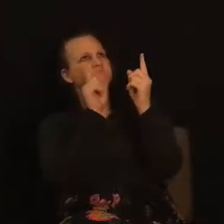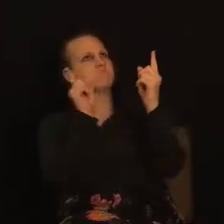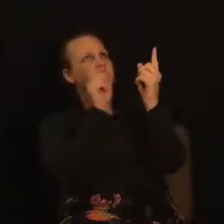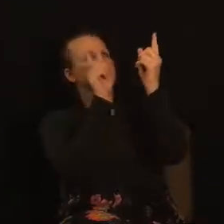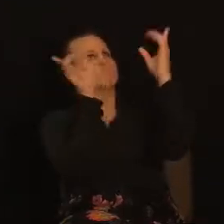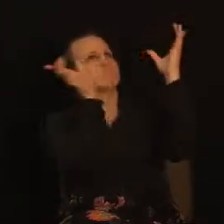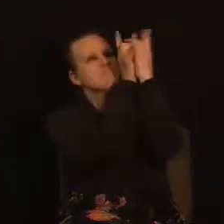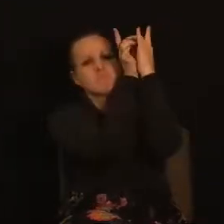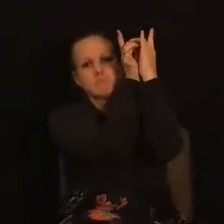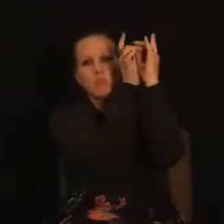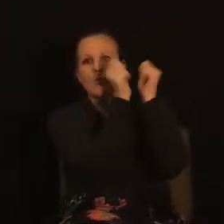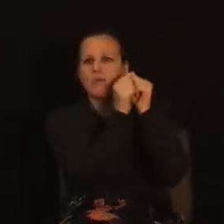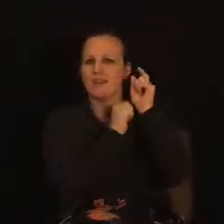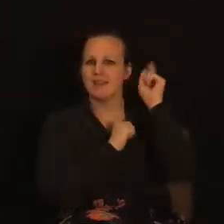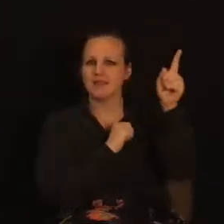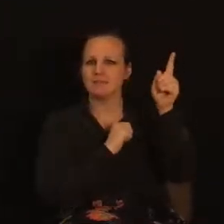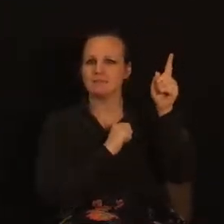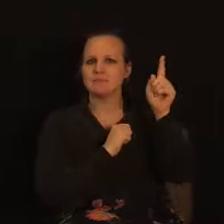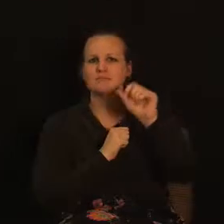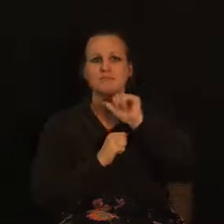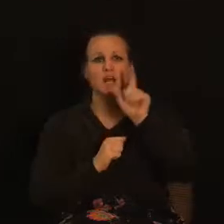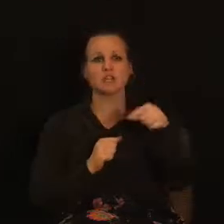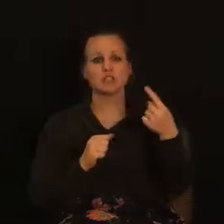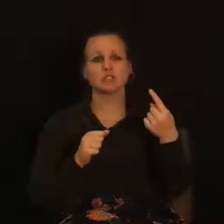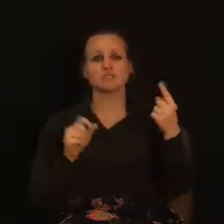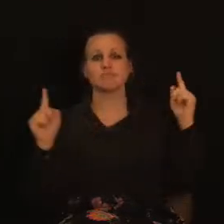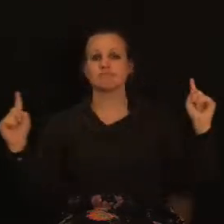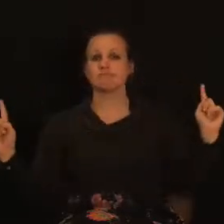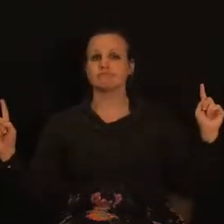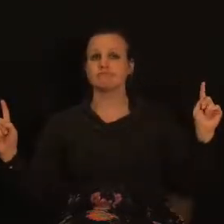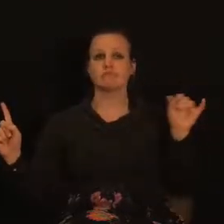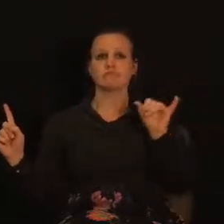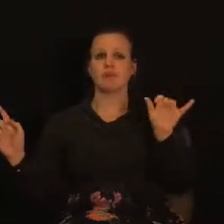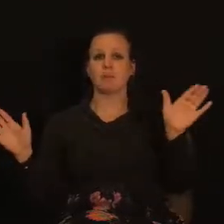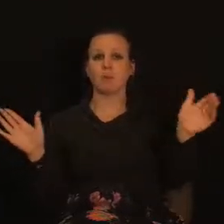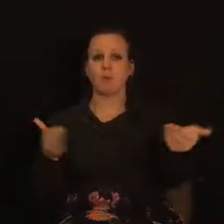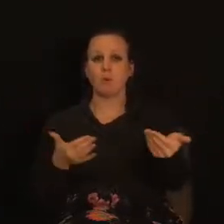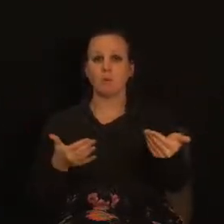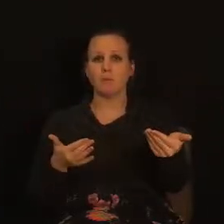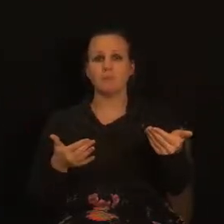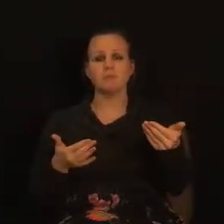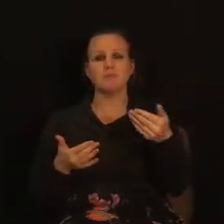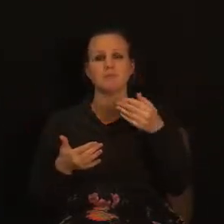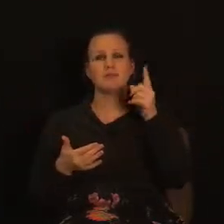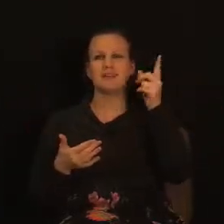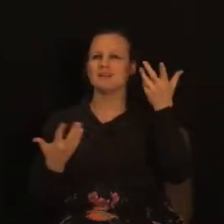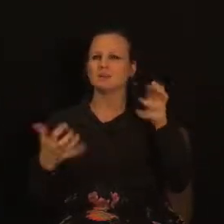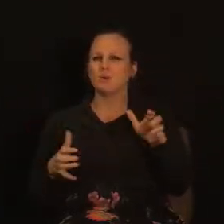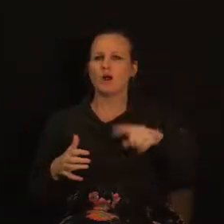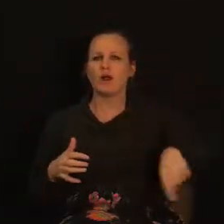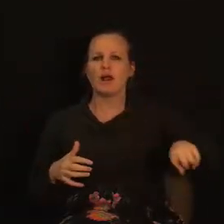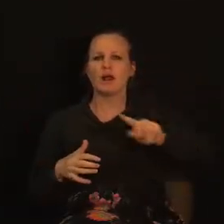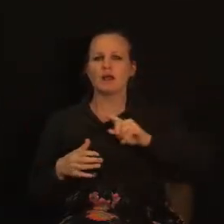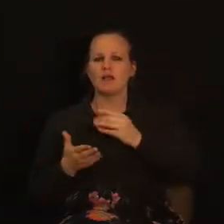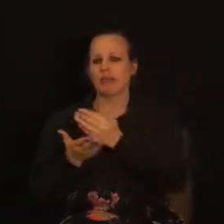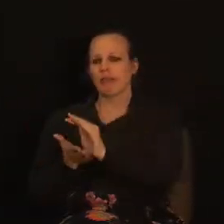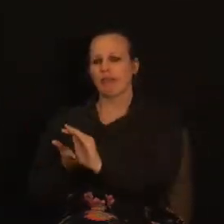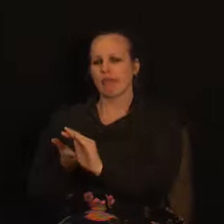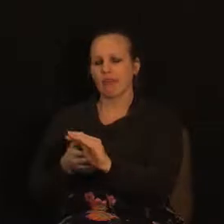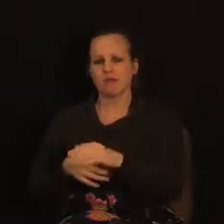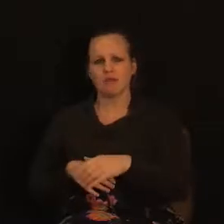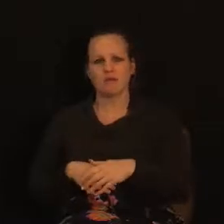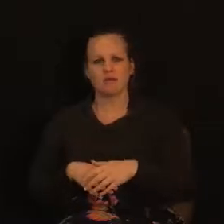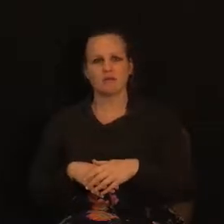that we're, you know, that he's busy or that we're not welcome into his lap. You know, like, there's so many examples of